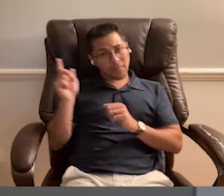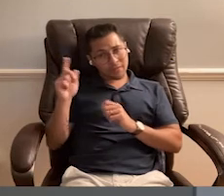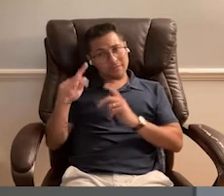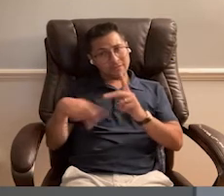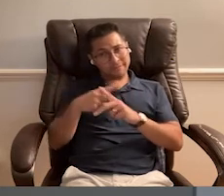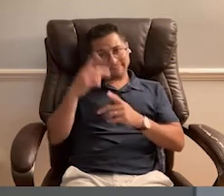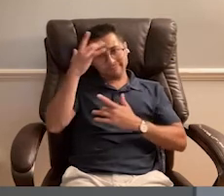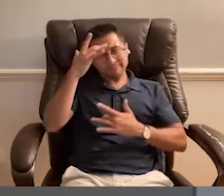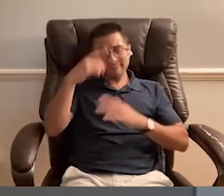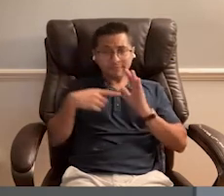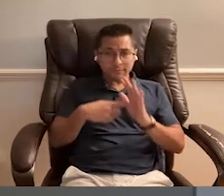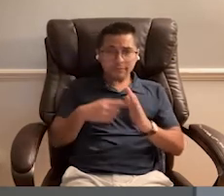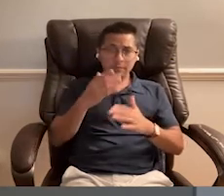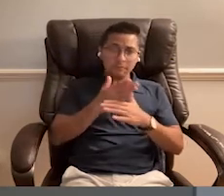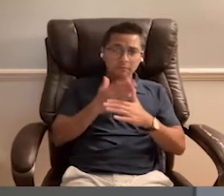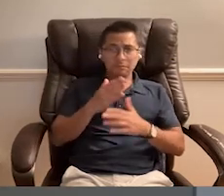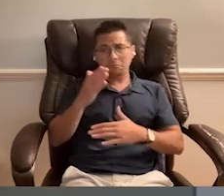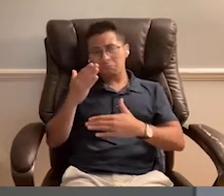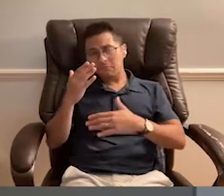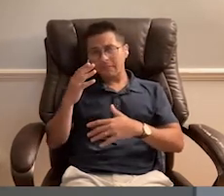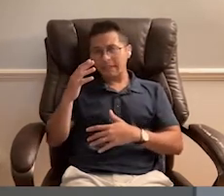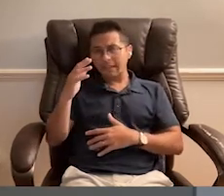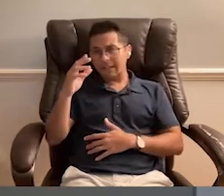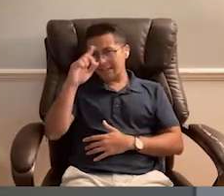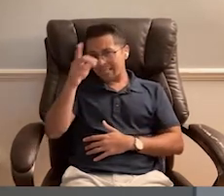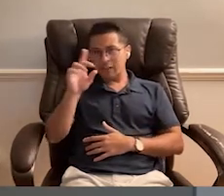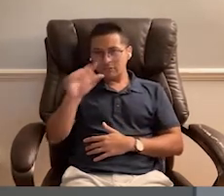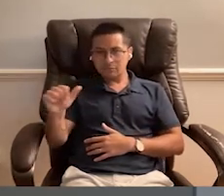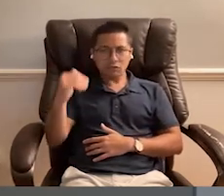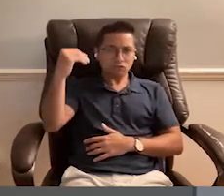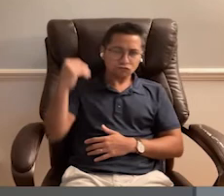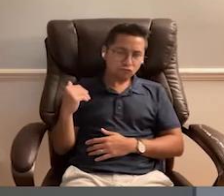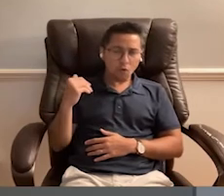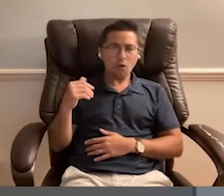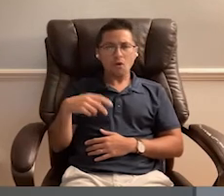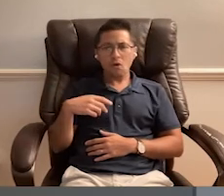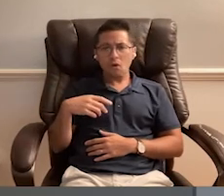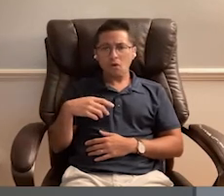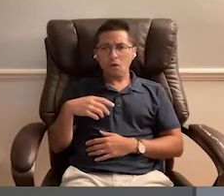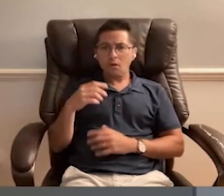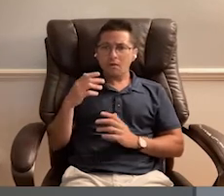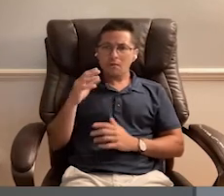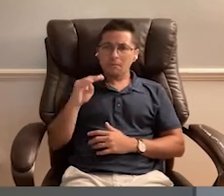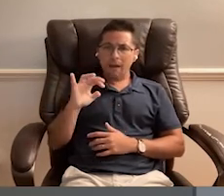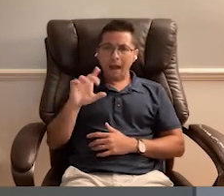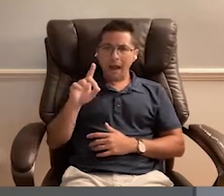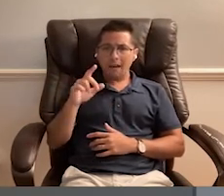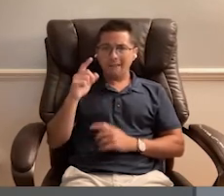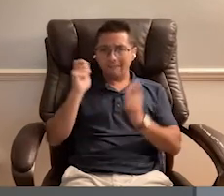Typically, individuals with Prader-Willi syndrome will show mild to moderate intellectual disability, short